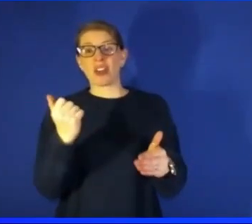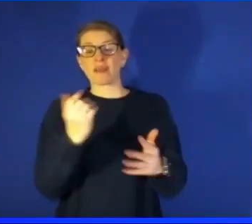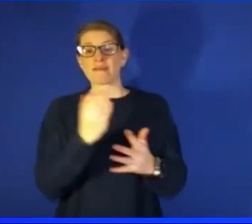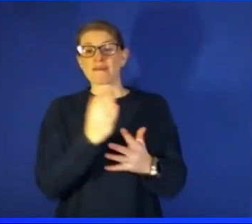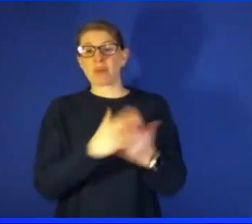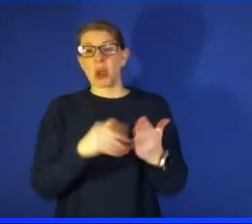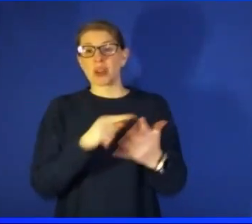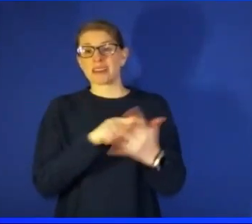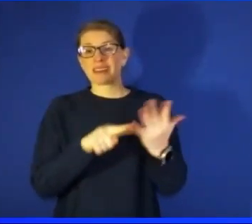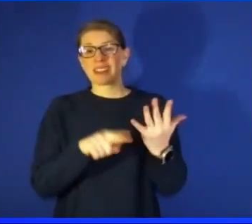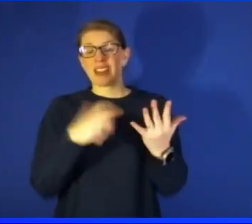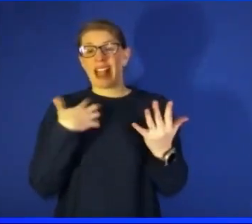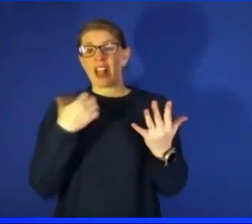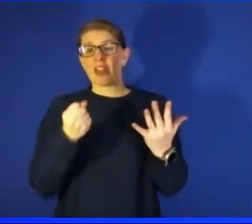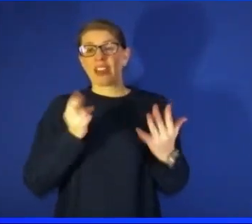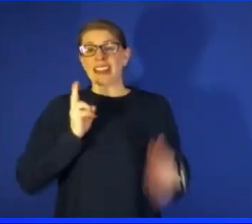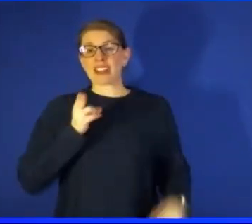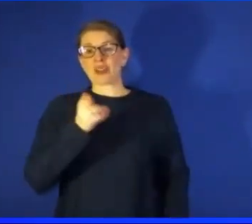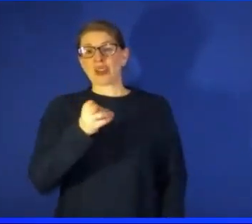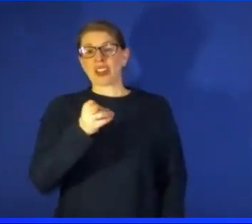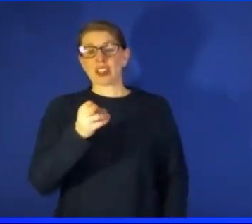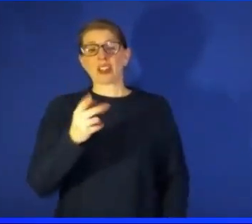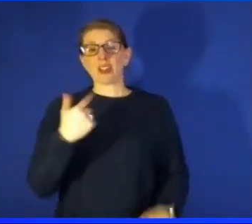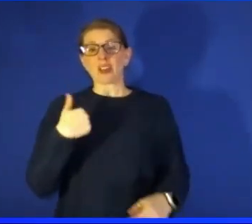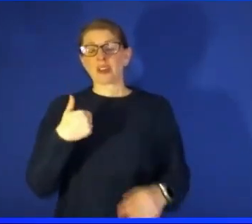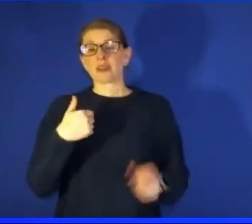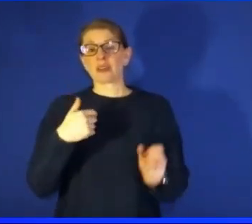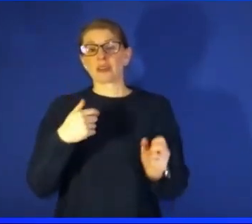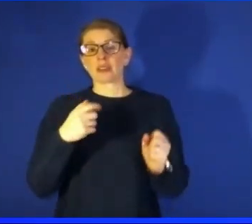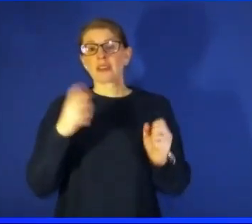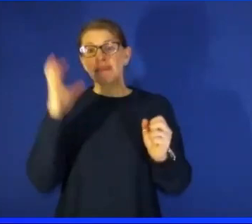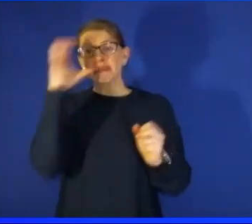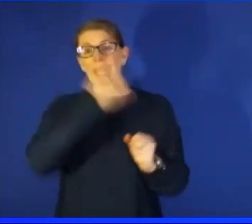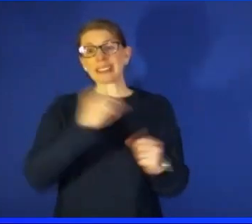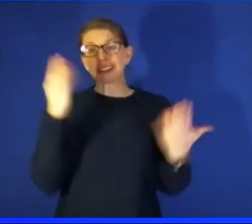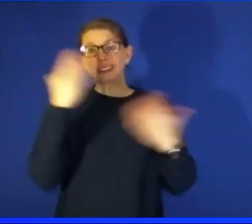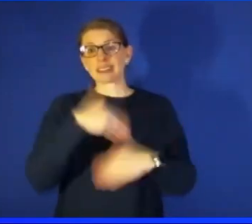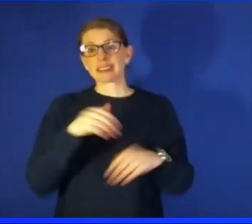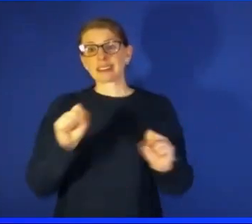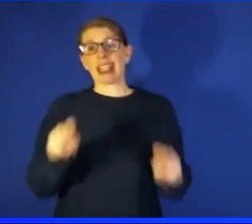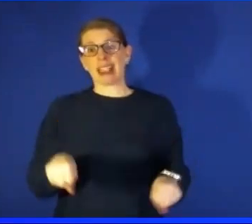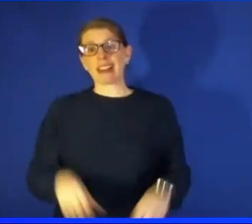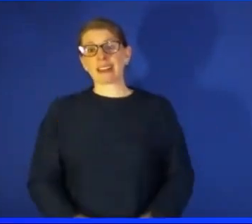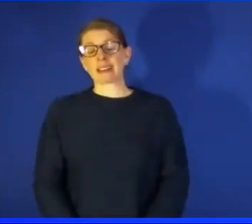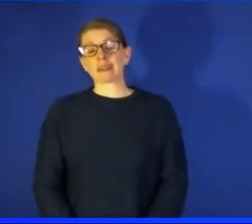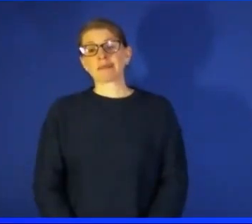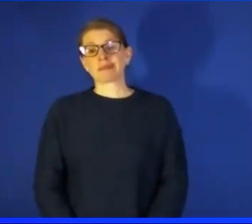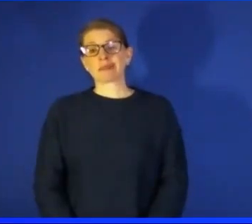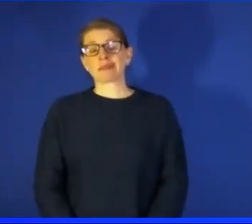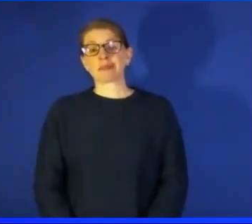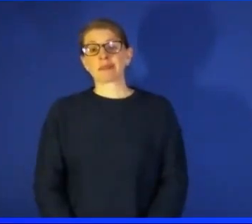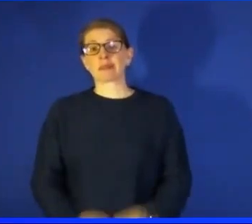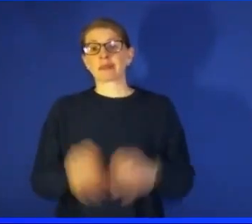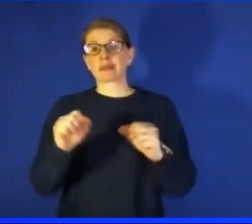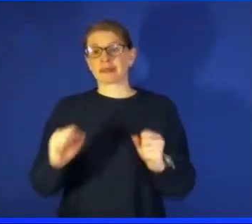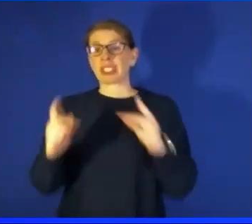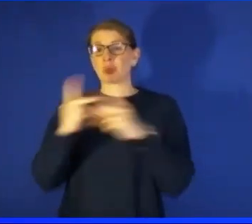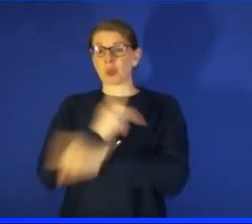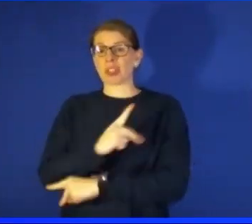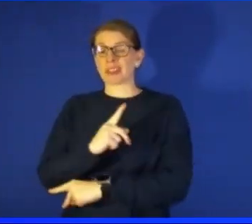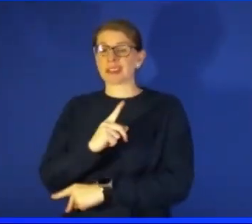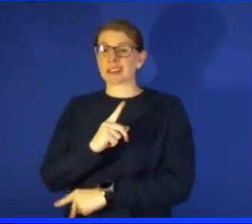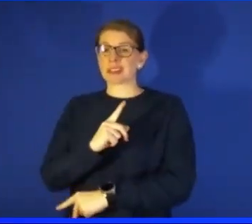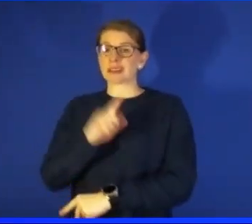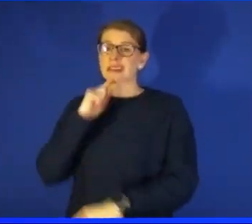that health history, then it can go missed and it can be more severe upon the time of finding